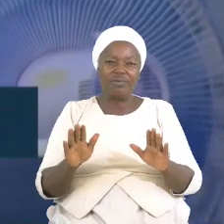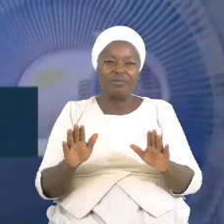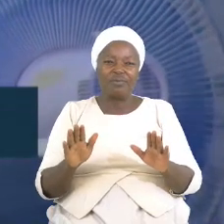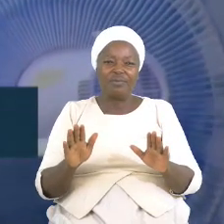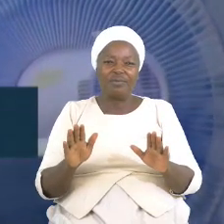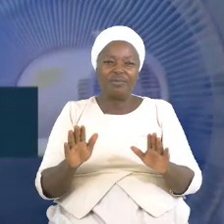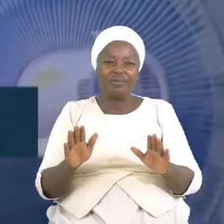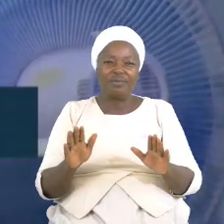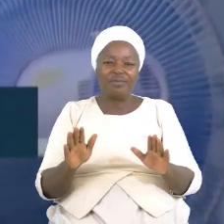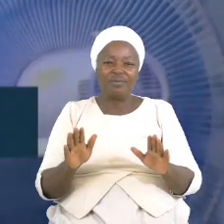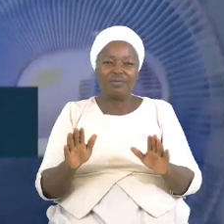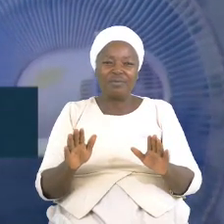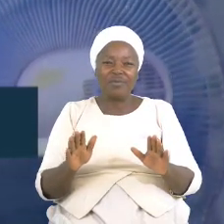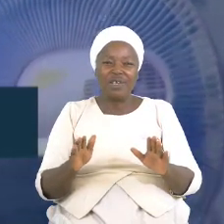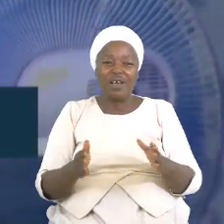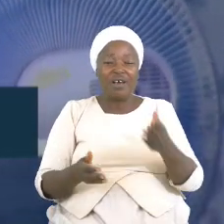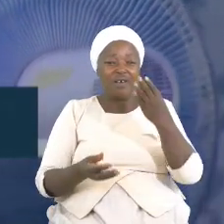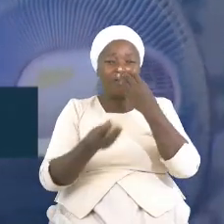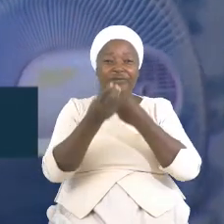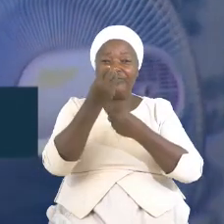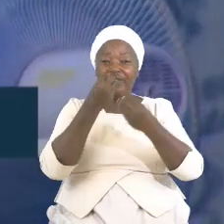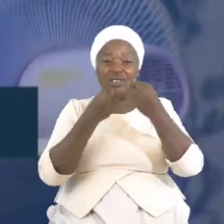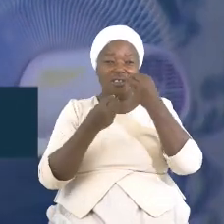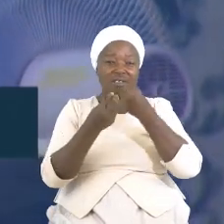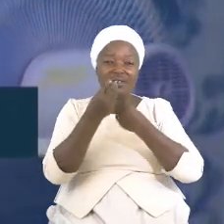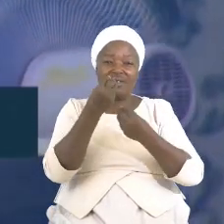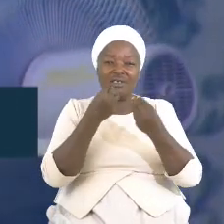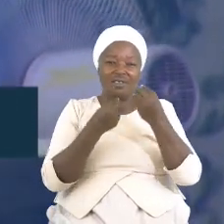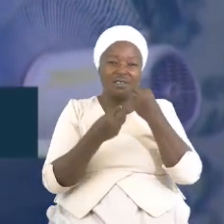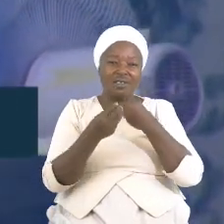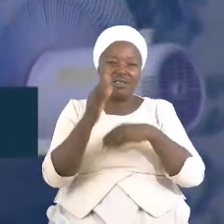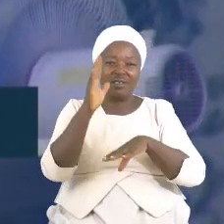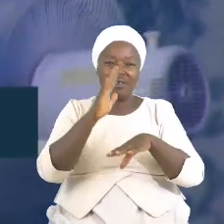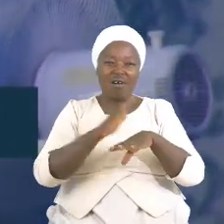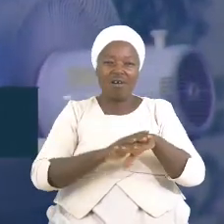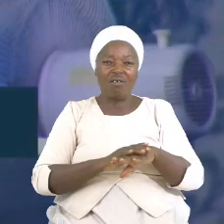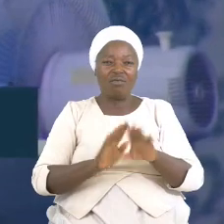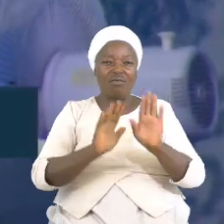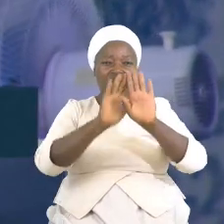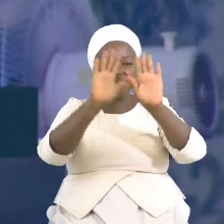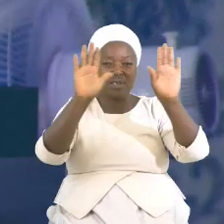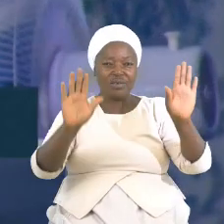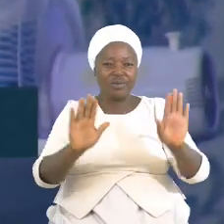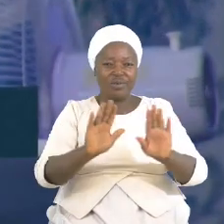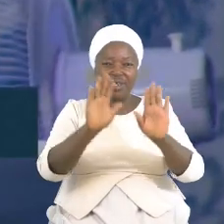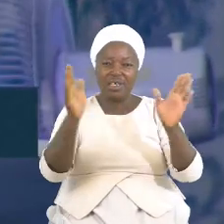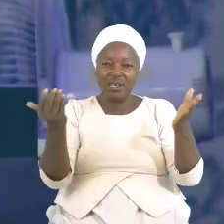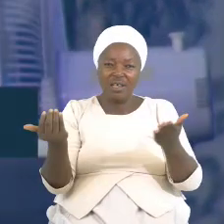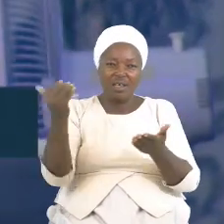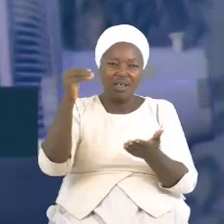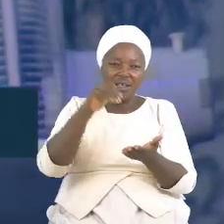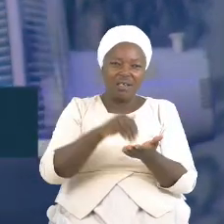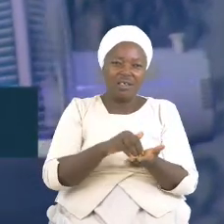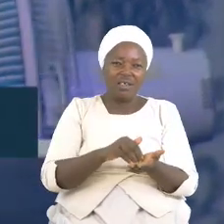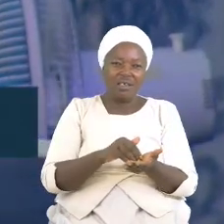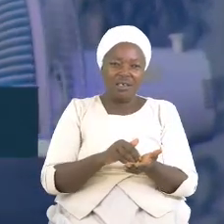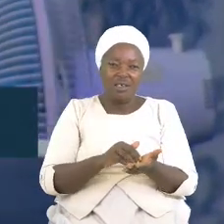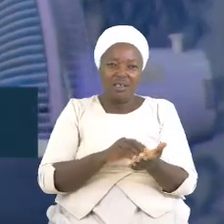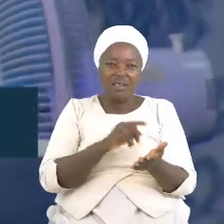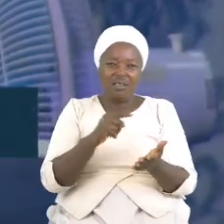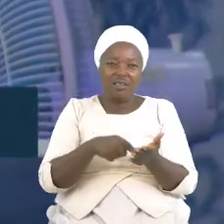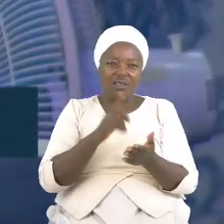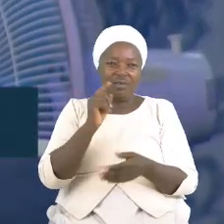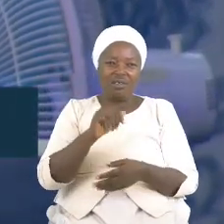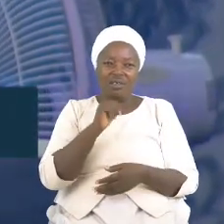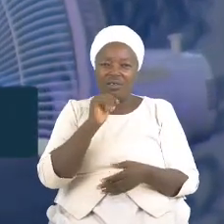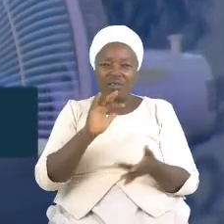banquet time on Sunday the 8th. This one is not online. Physically,